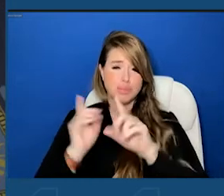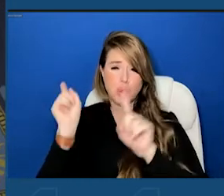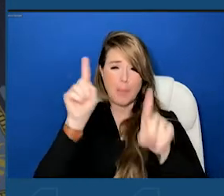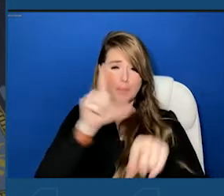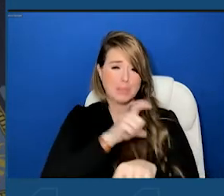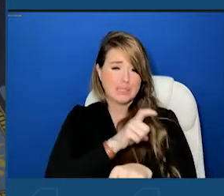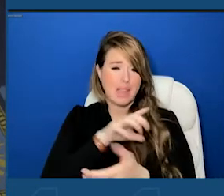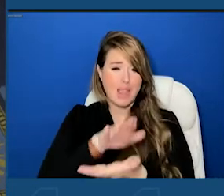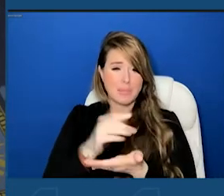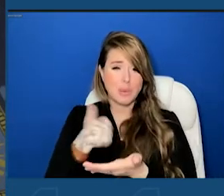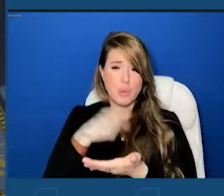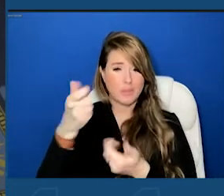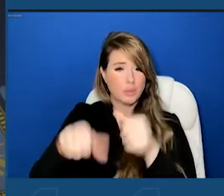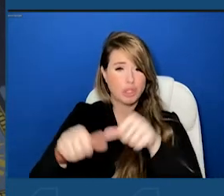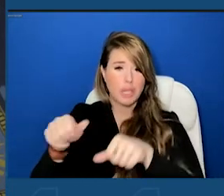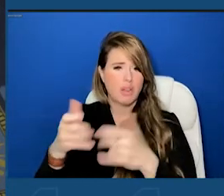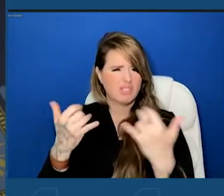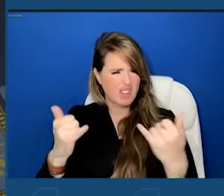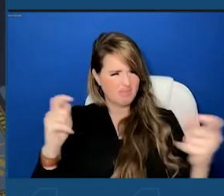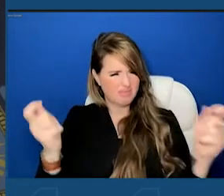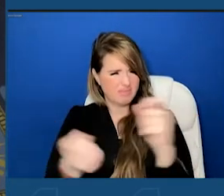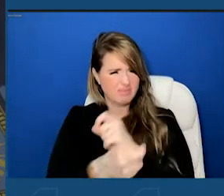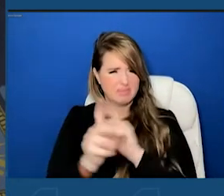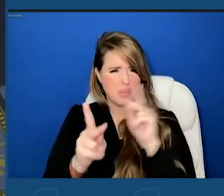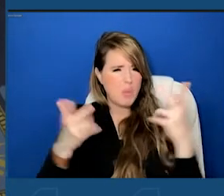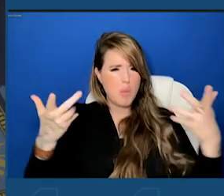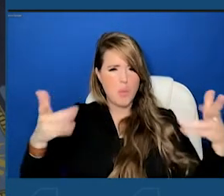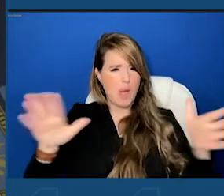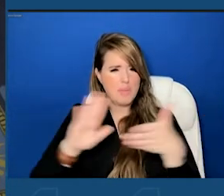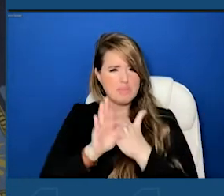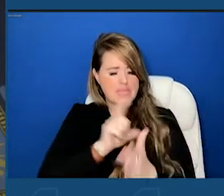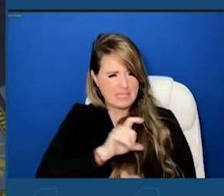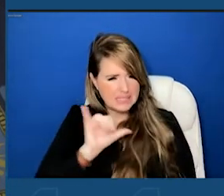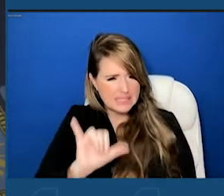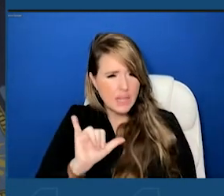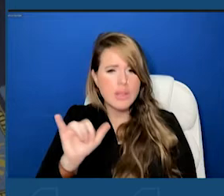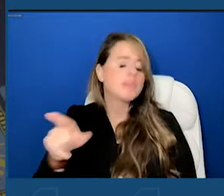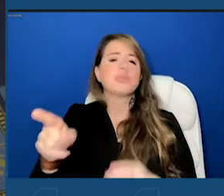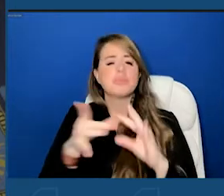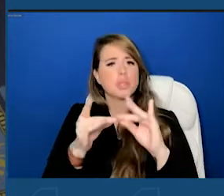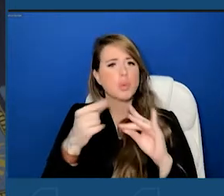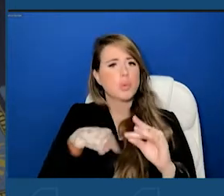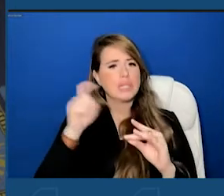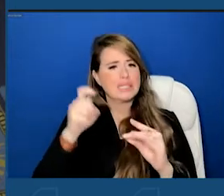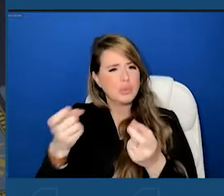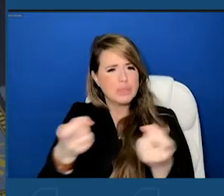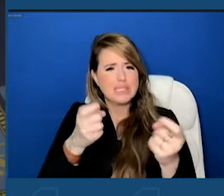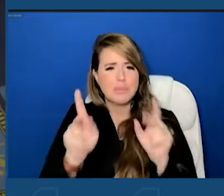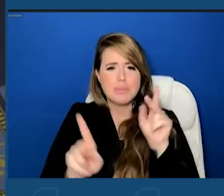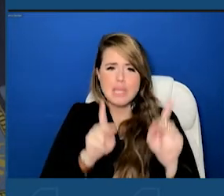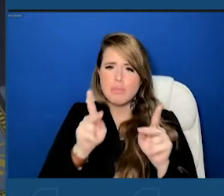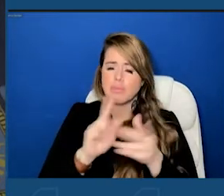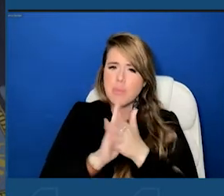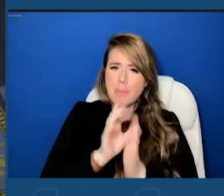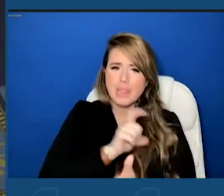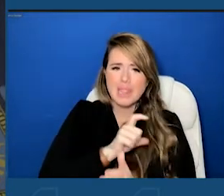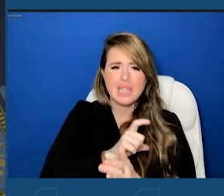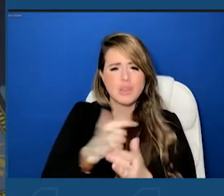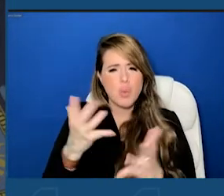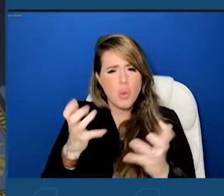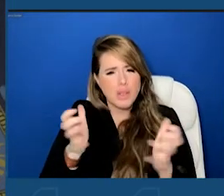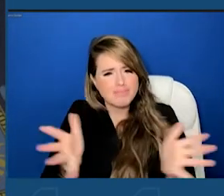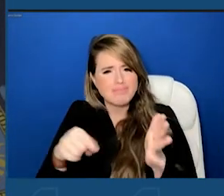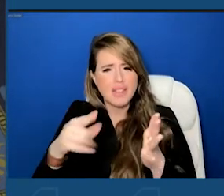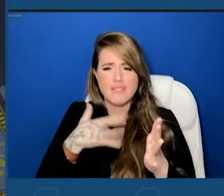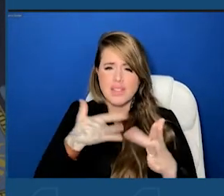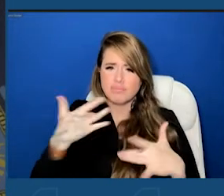talent. Something has shifted here. We have to get young people, individuals who want to change careers, excited about public service and